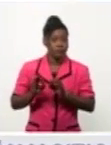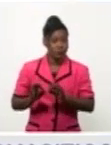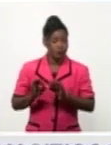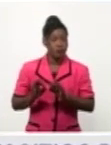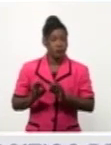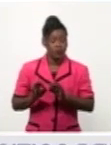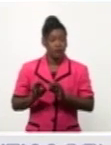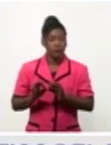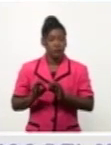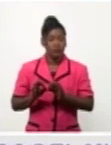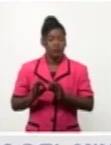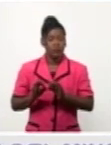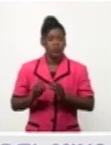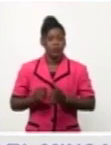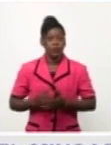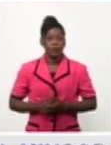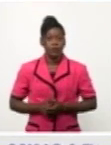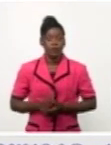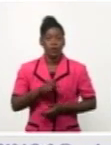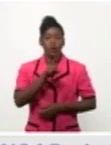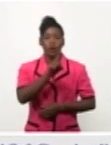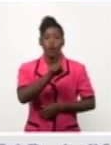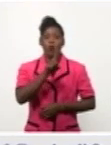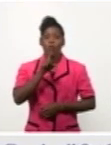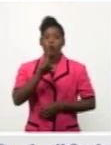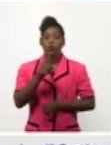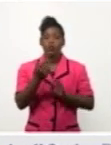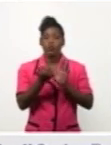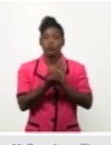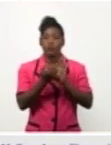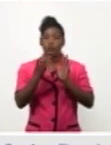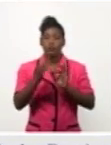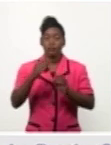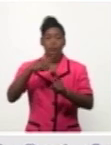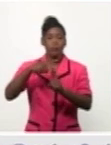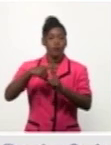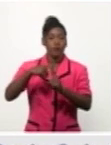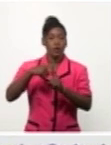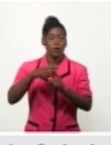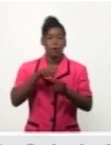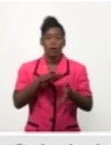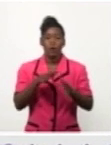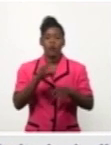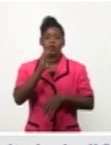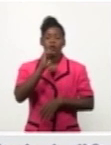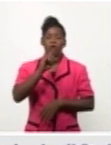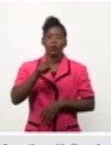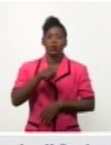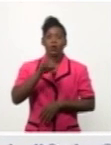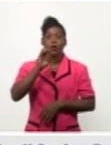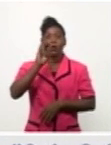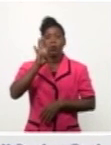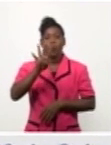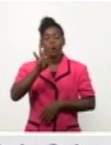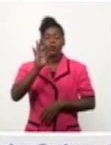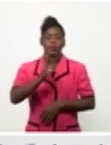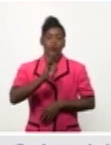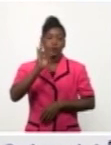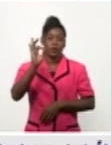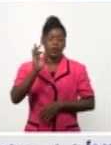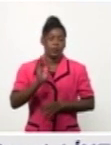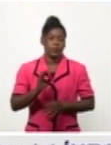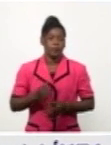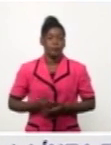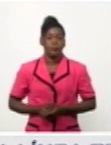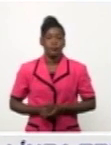As a result of the study of these 2,582 samples, 11 tested positive, representing